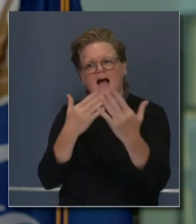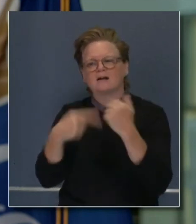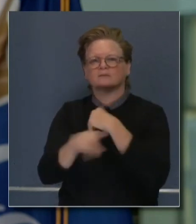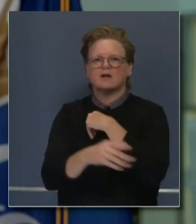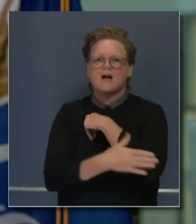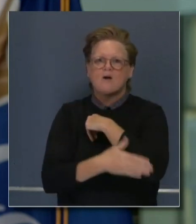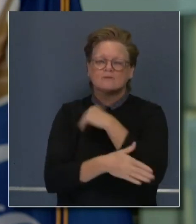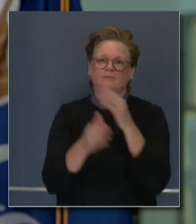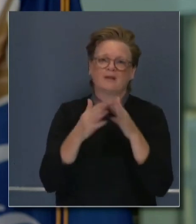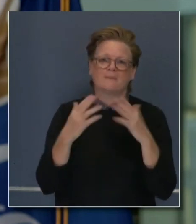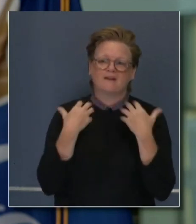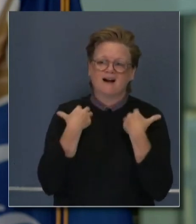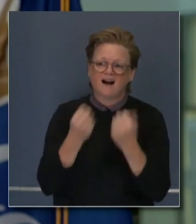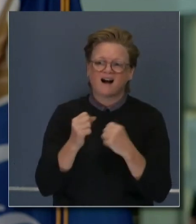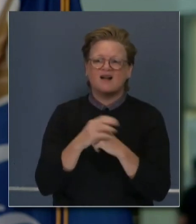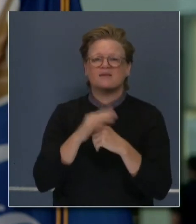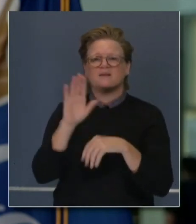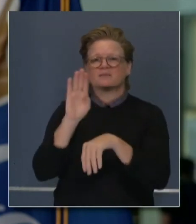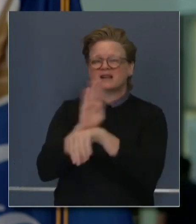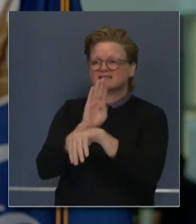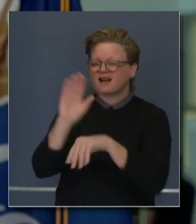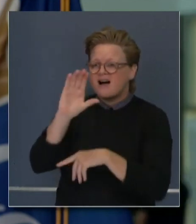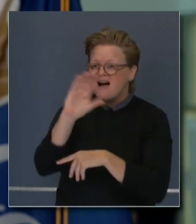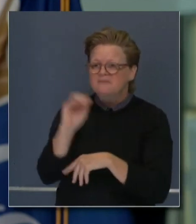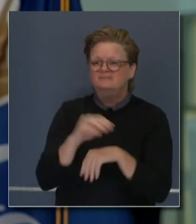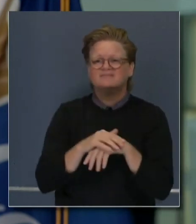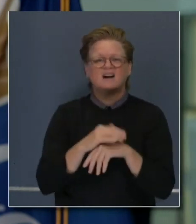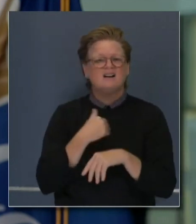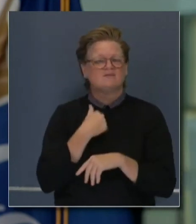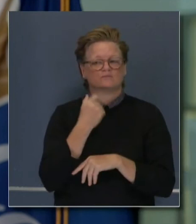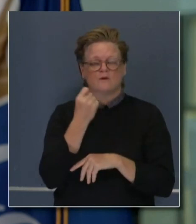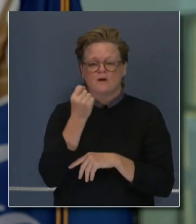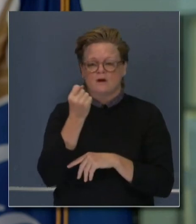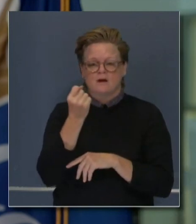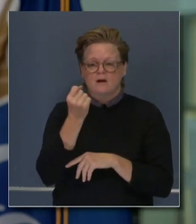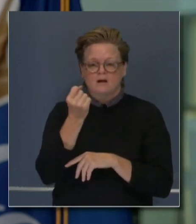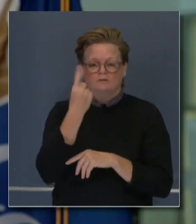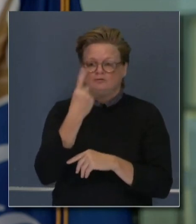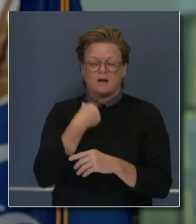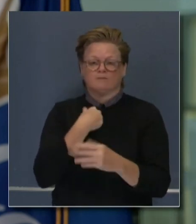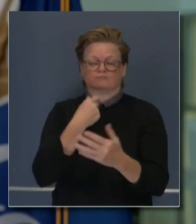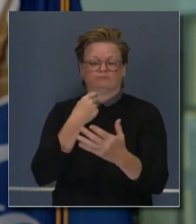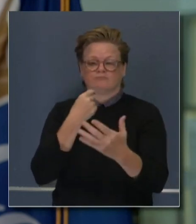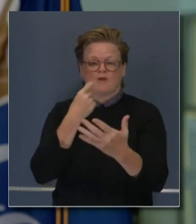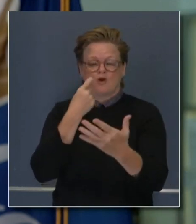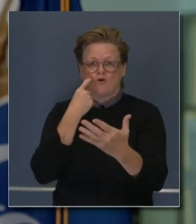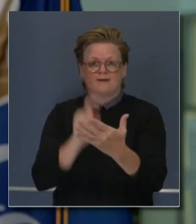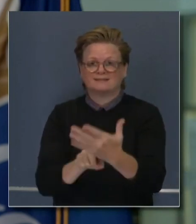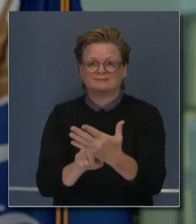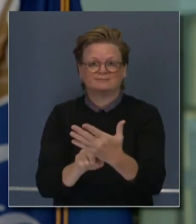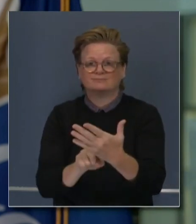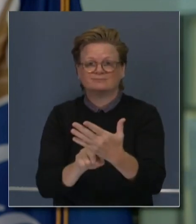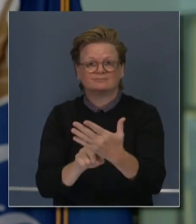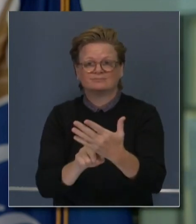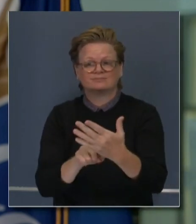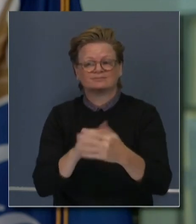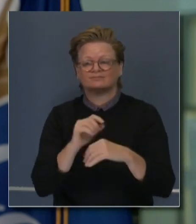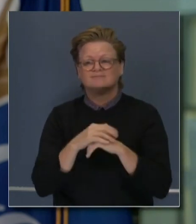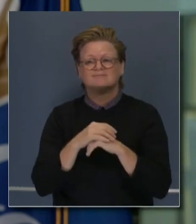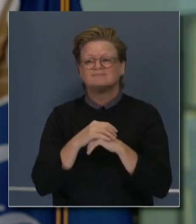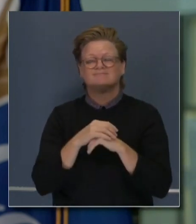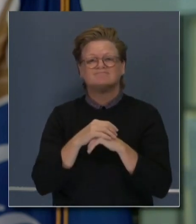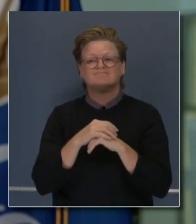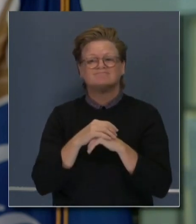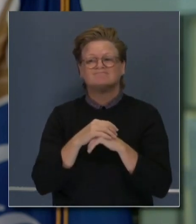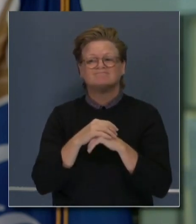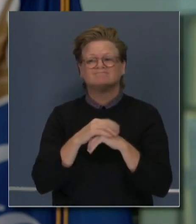with us. I recognize in closing that when you put out something as detailed, and was obviously represented